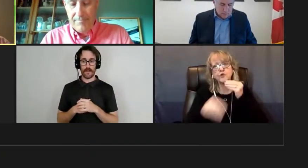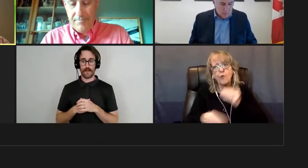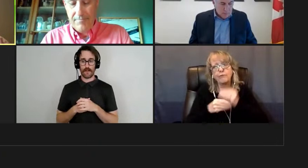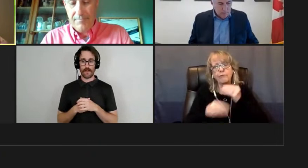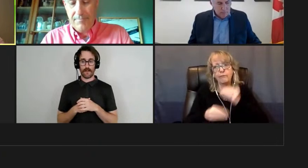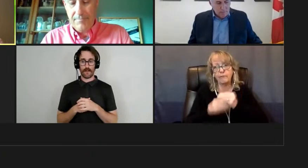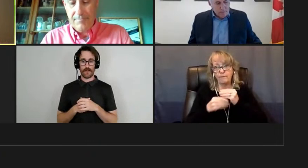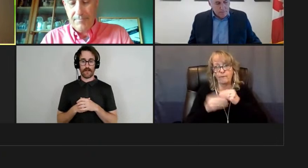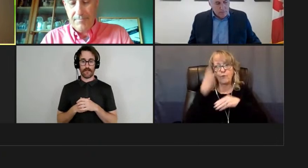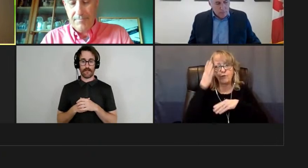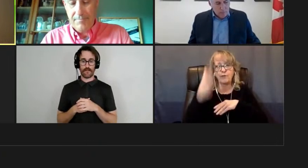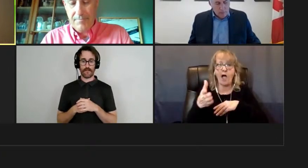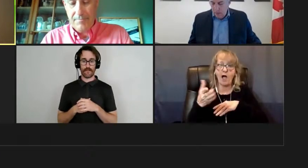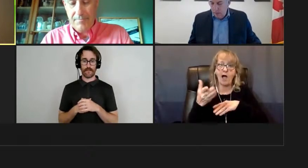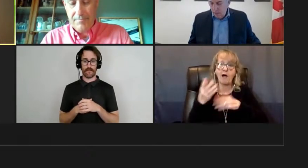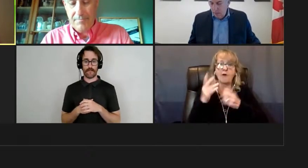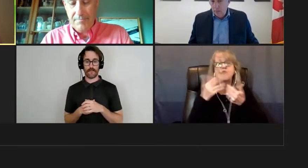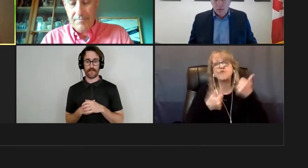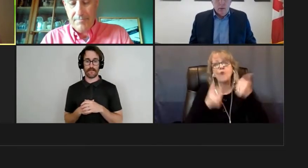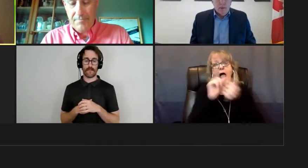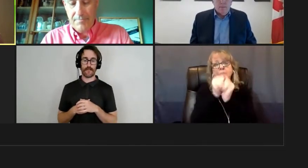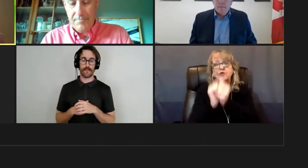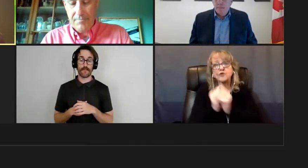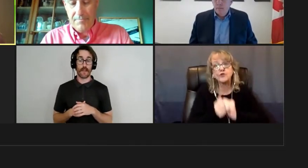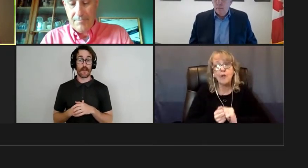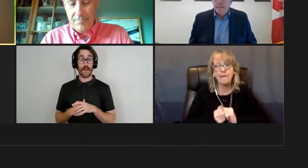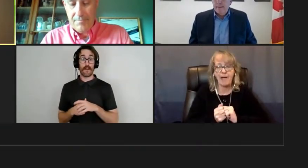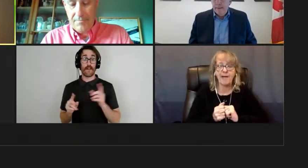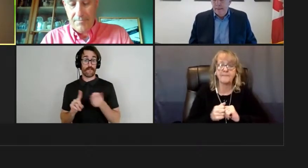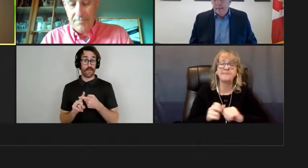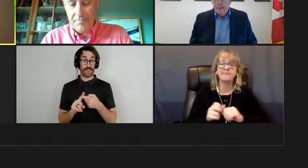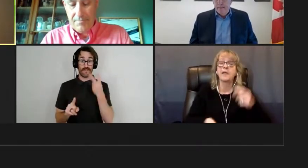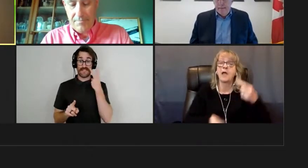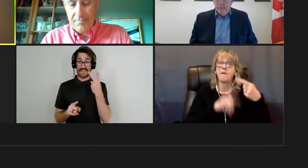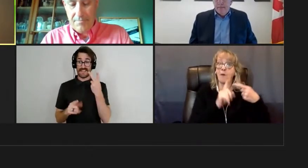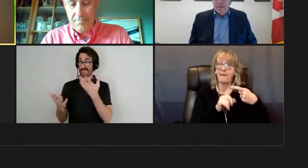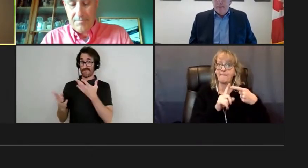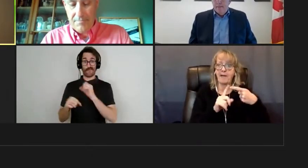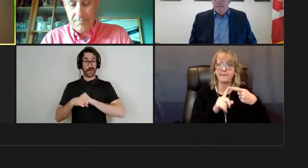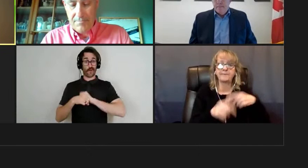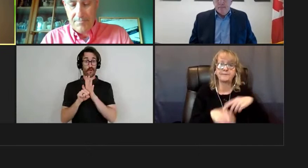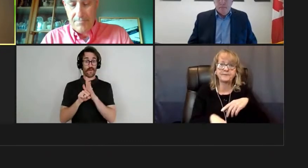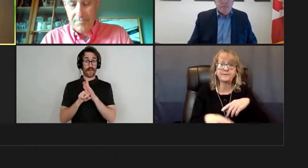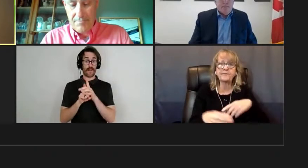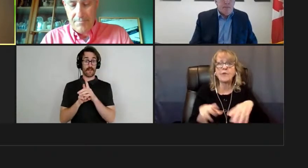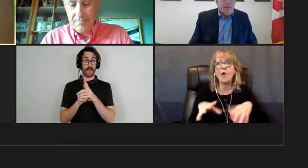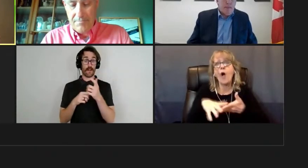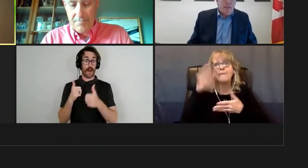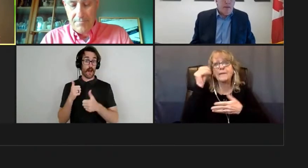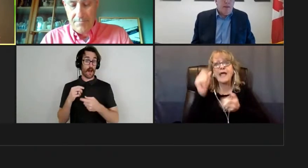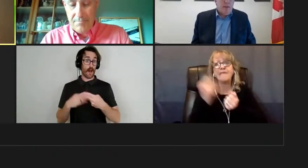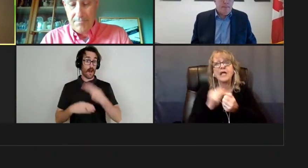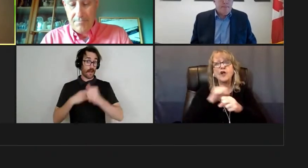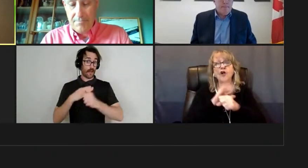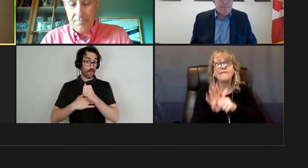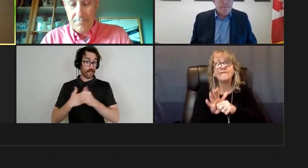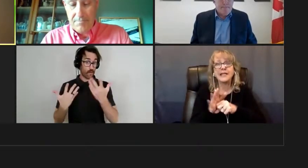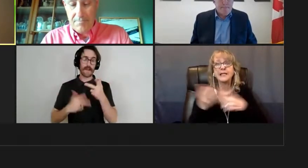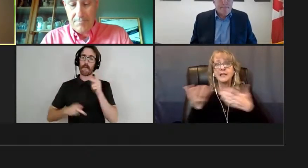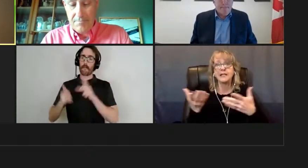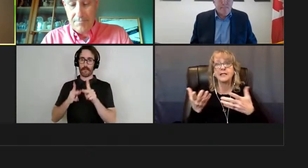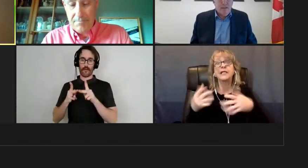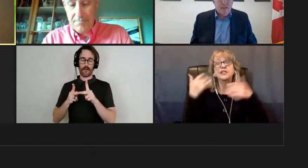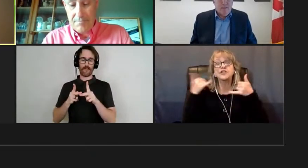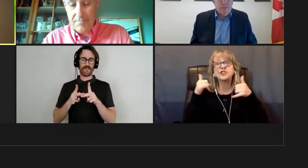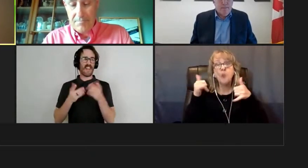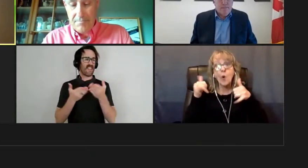So first off, I think we've learned with COVID that people are the bigger risk than surfaces.